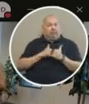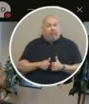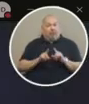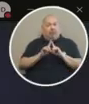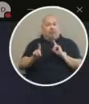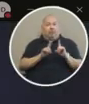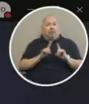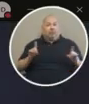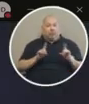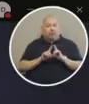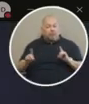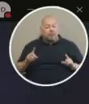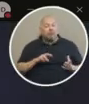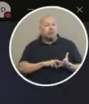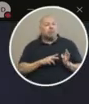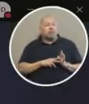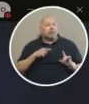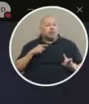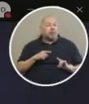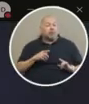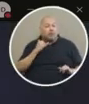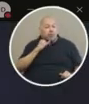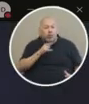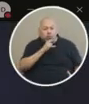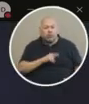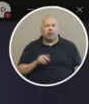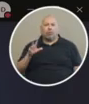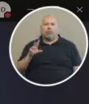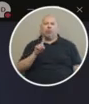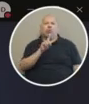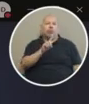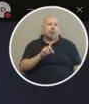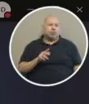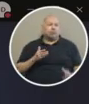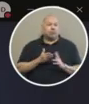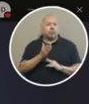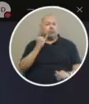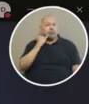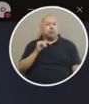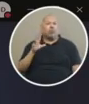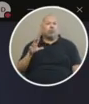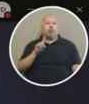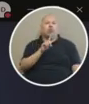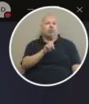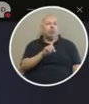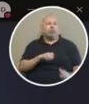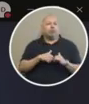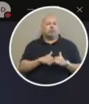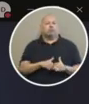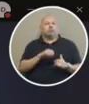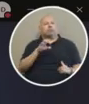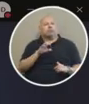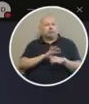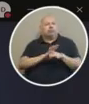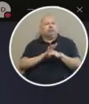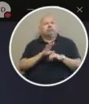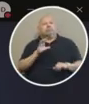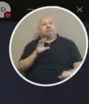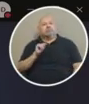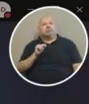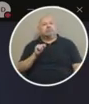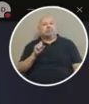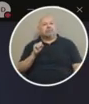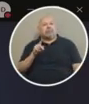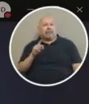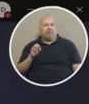So in general, the quick one for that is 311. They can process it through 311, and they'll notify the COVID task force so they can get up